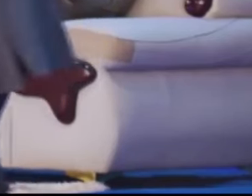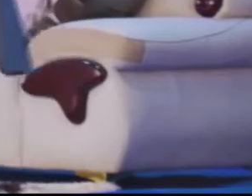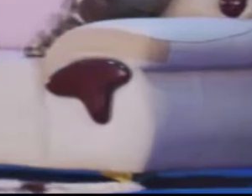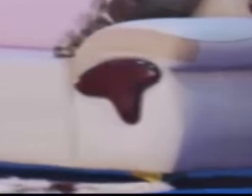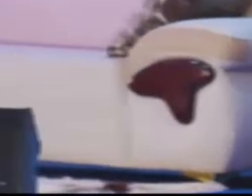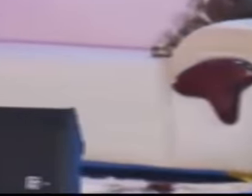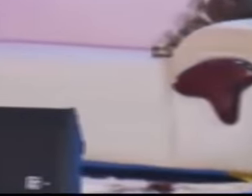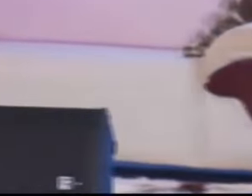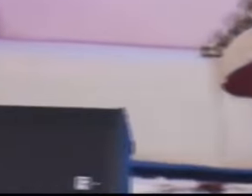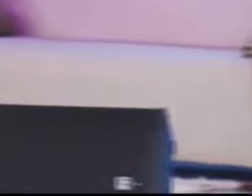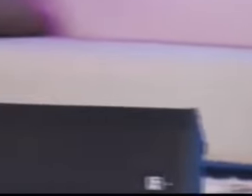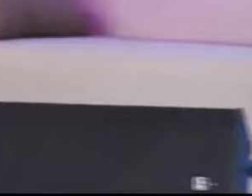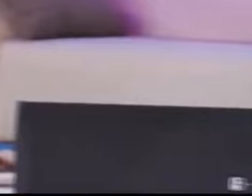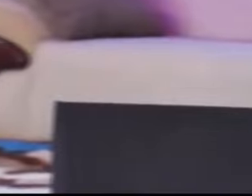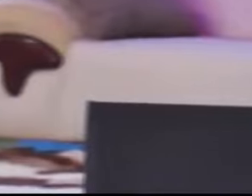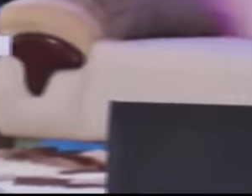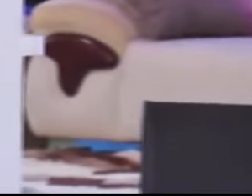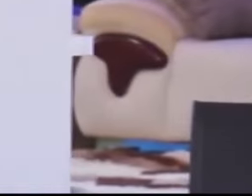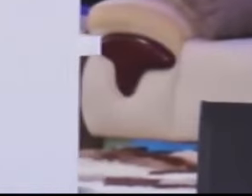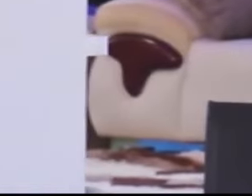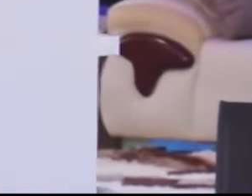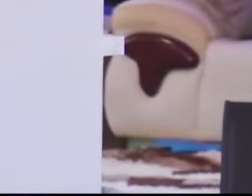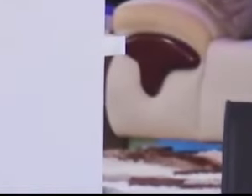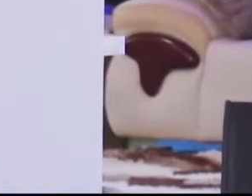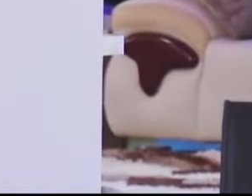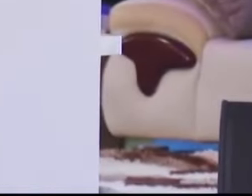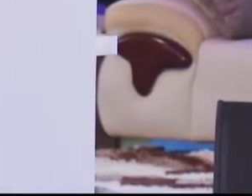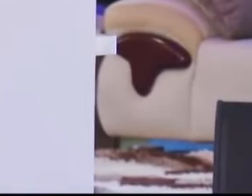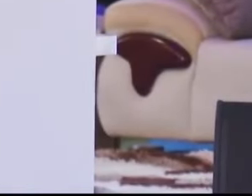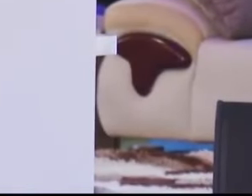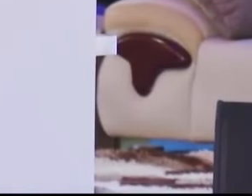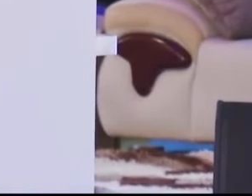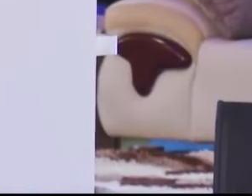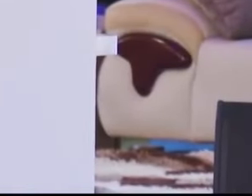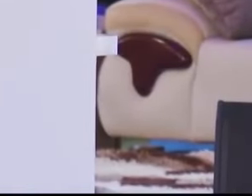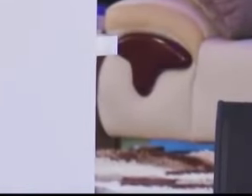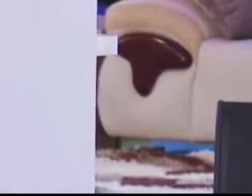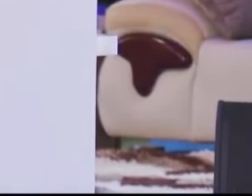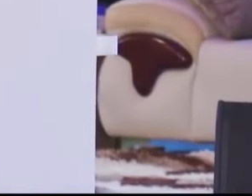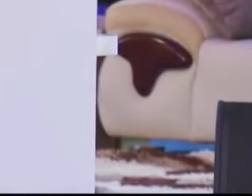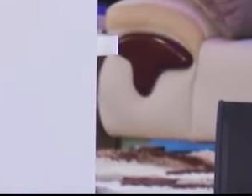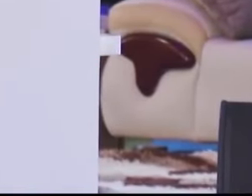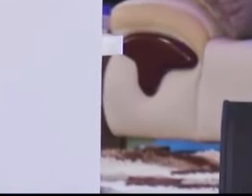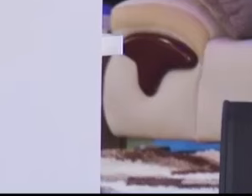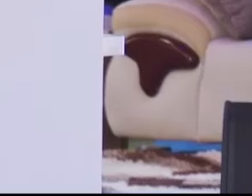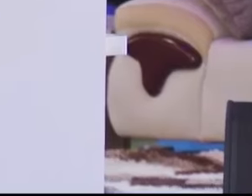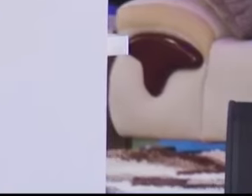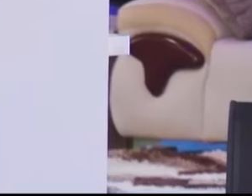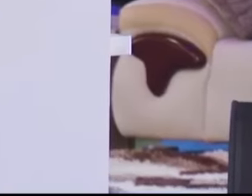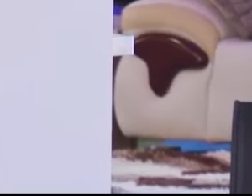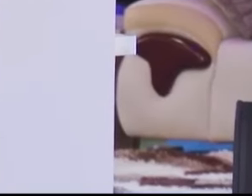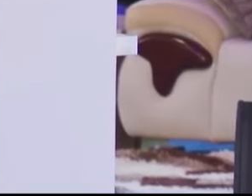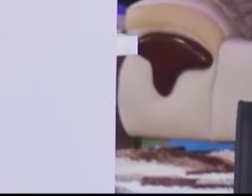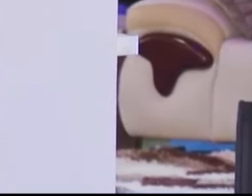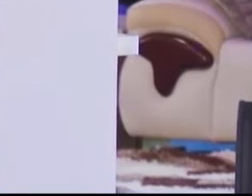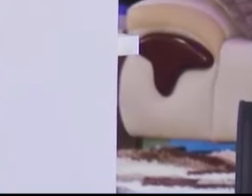and you get to the place of work and you do everything you need to do. You might even have an afternoon break, rest, and then you continue, and then you